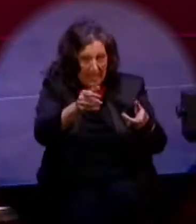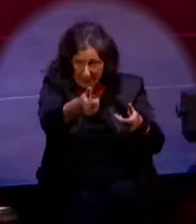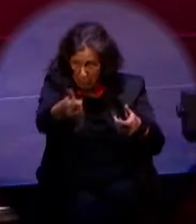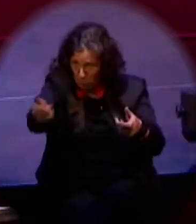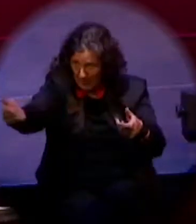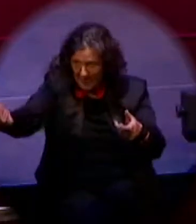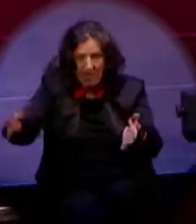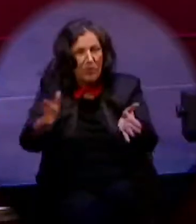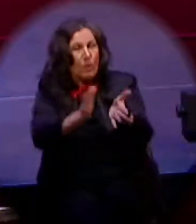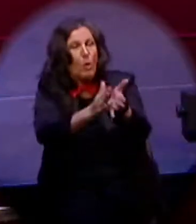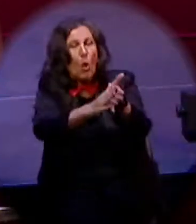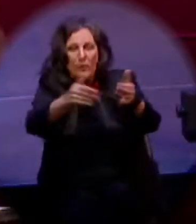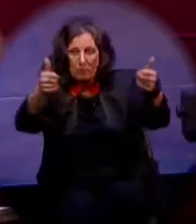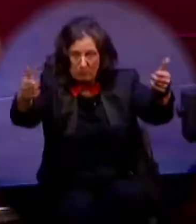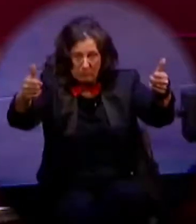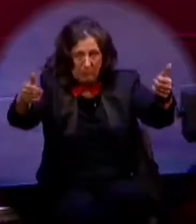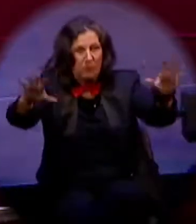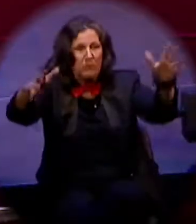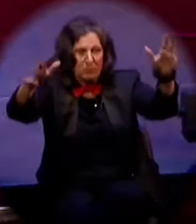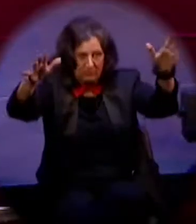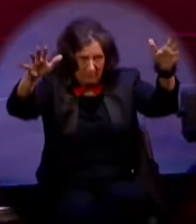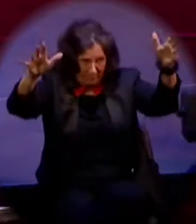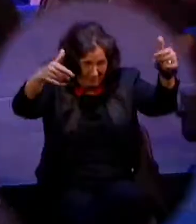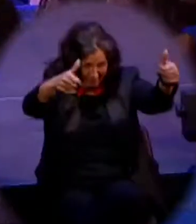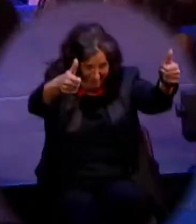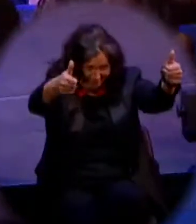yourselves a round of applause. Woo!